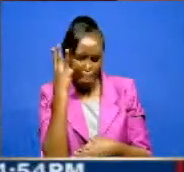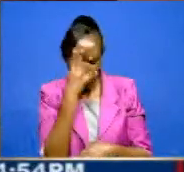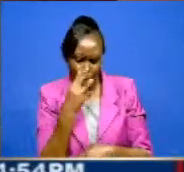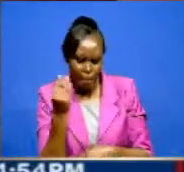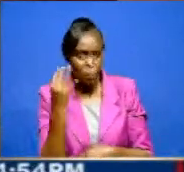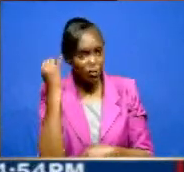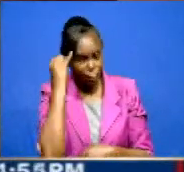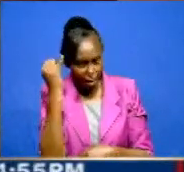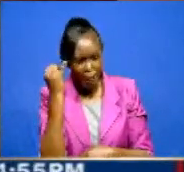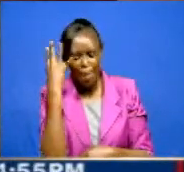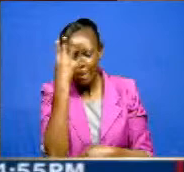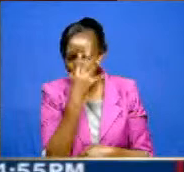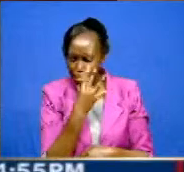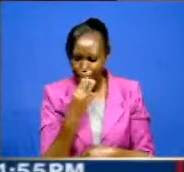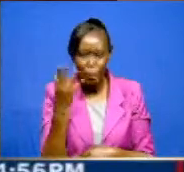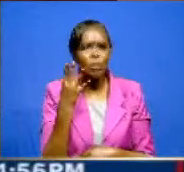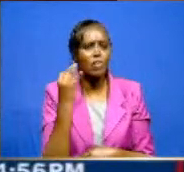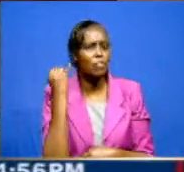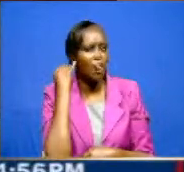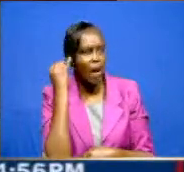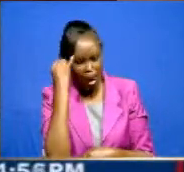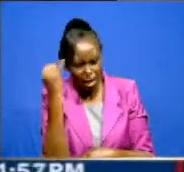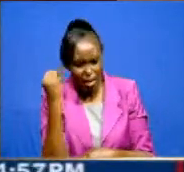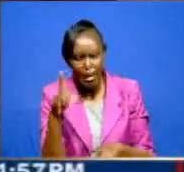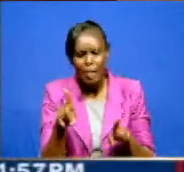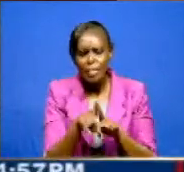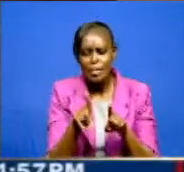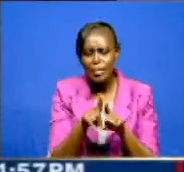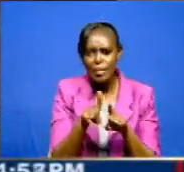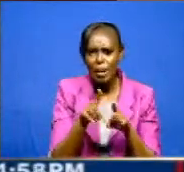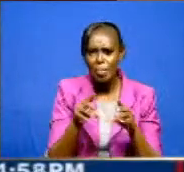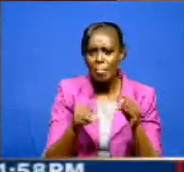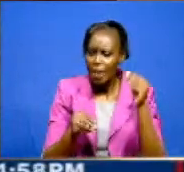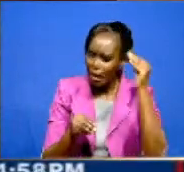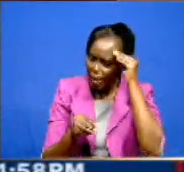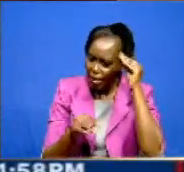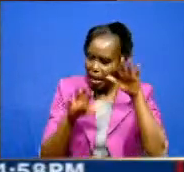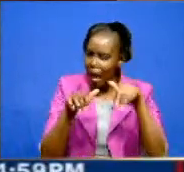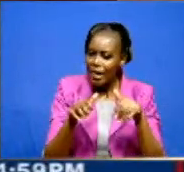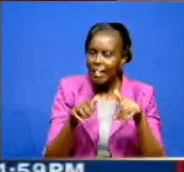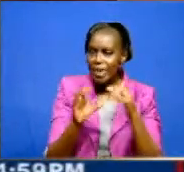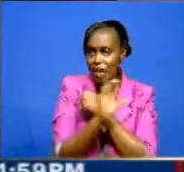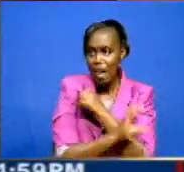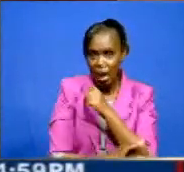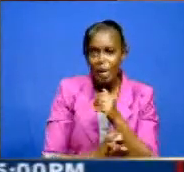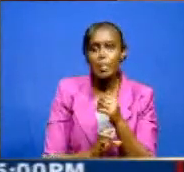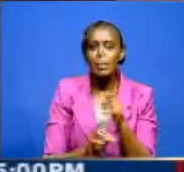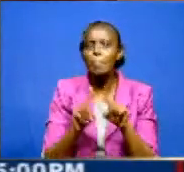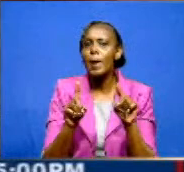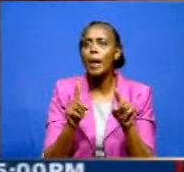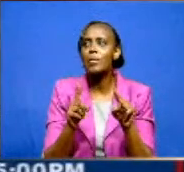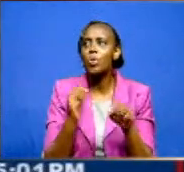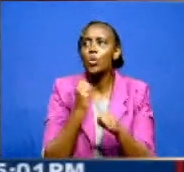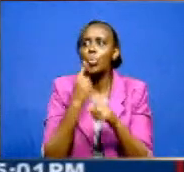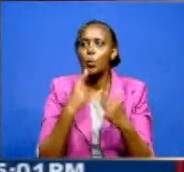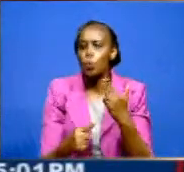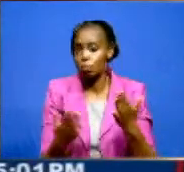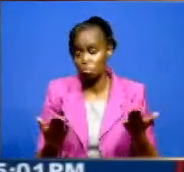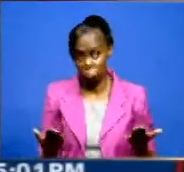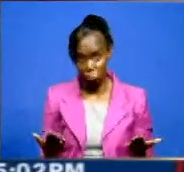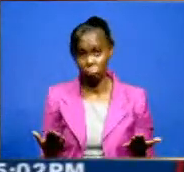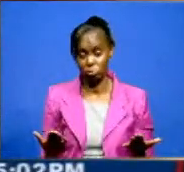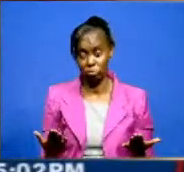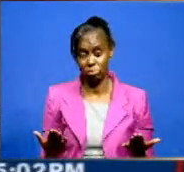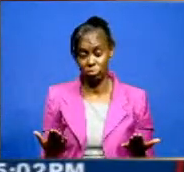Mr. Speaker, beautiful. We have such educated agriculturalists in this country. But what are we doing with all this,